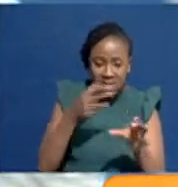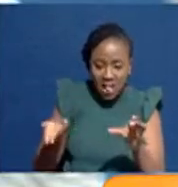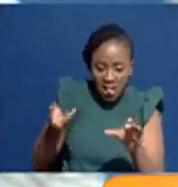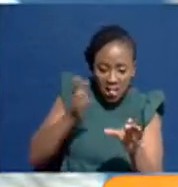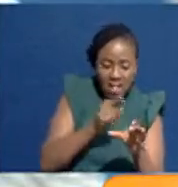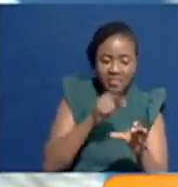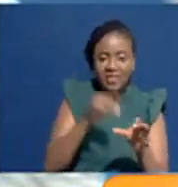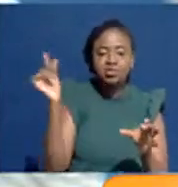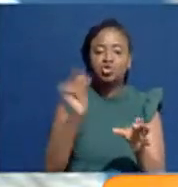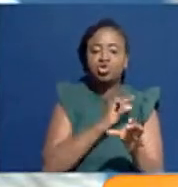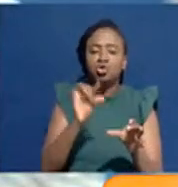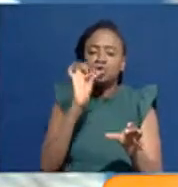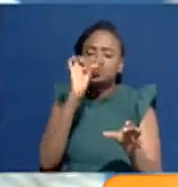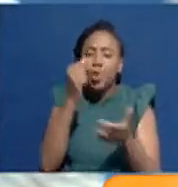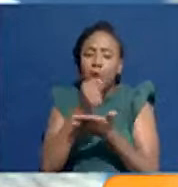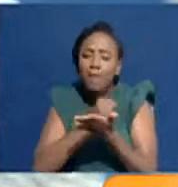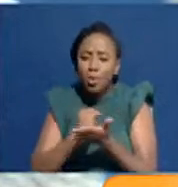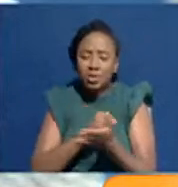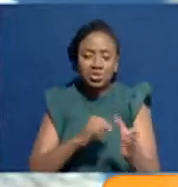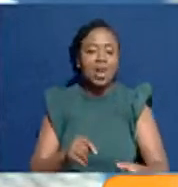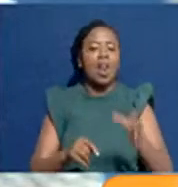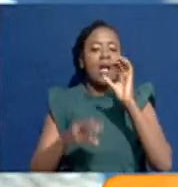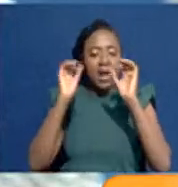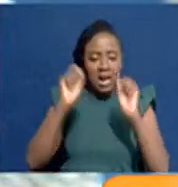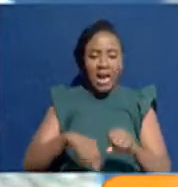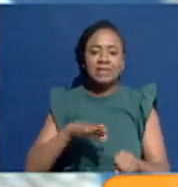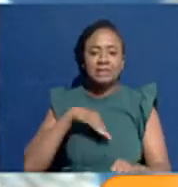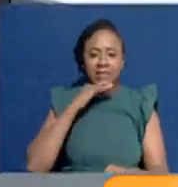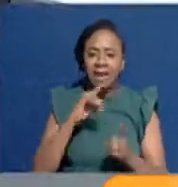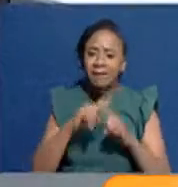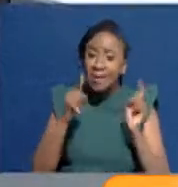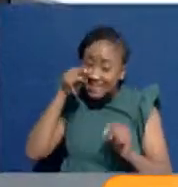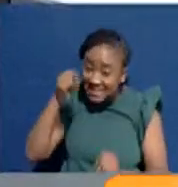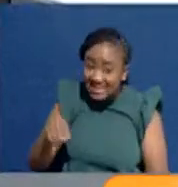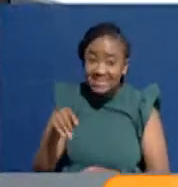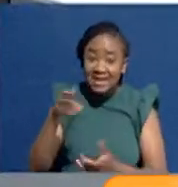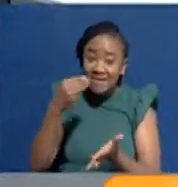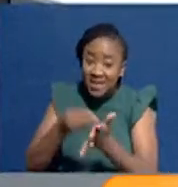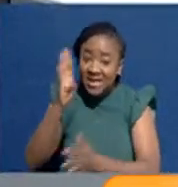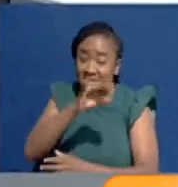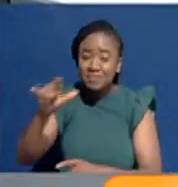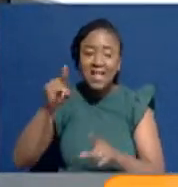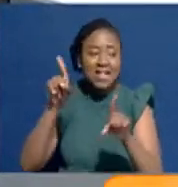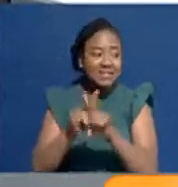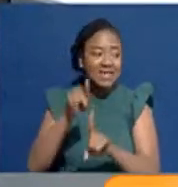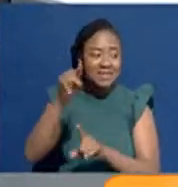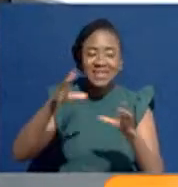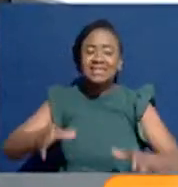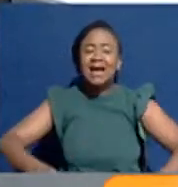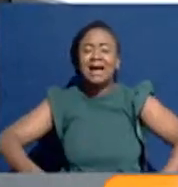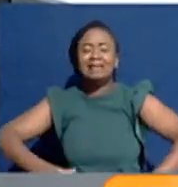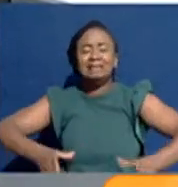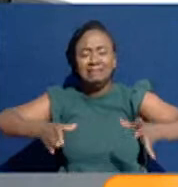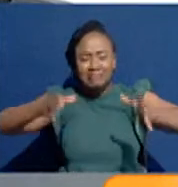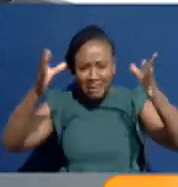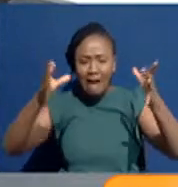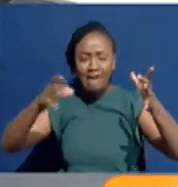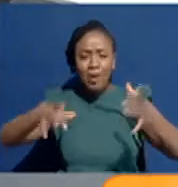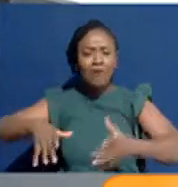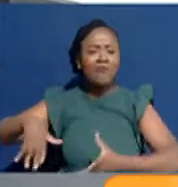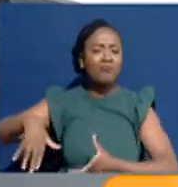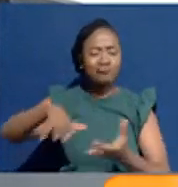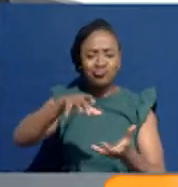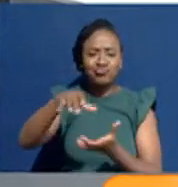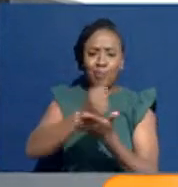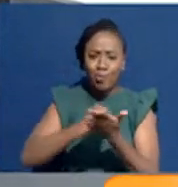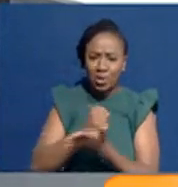you out. This one is a drum load of poison. A drum load of poison in the well. And then you come and tell us, oh, Azimio does not see anything good.